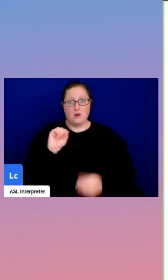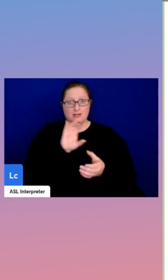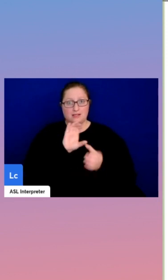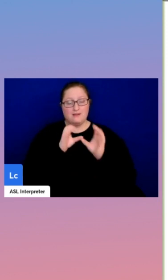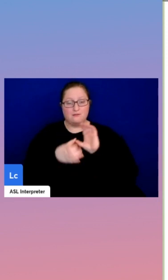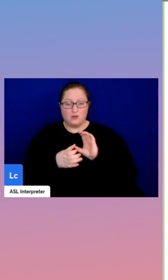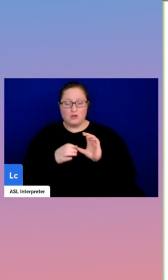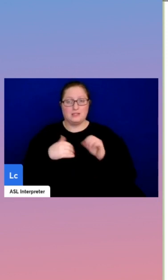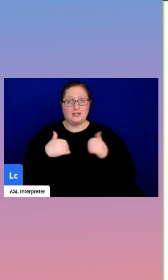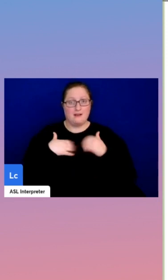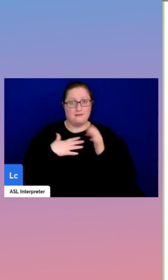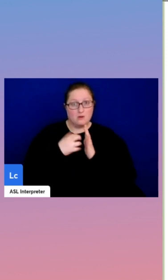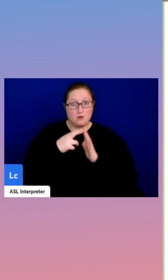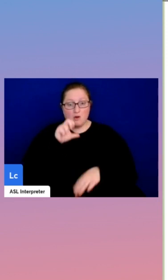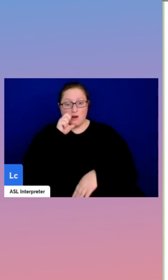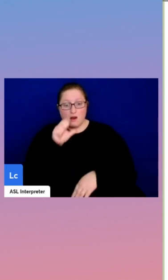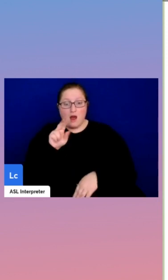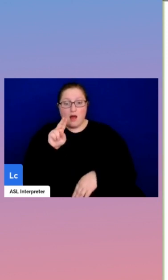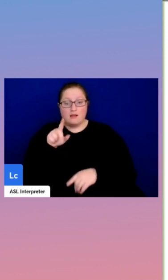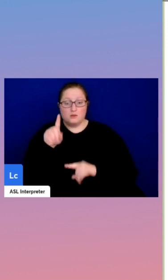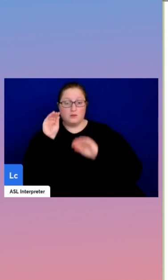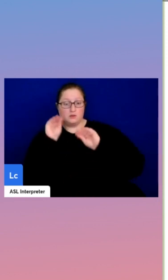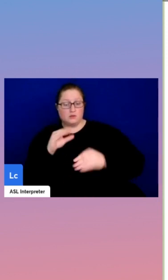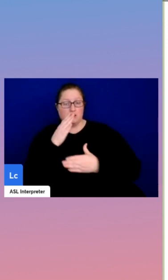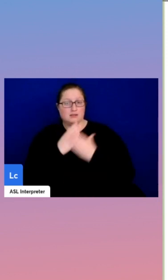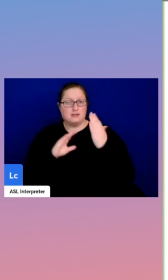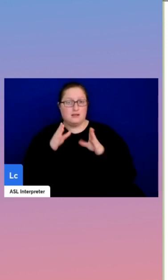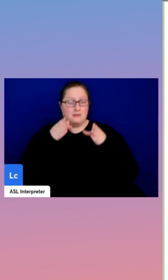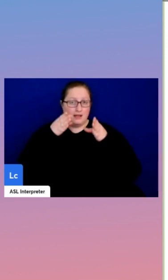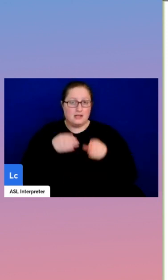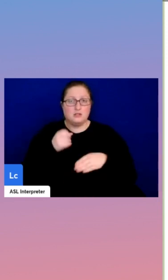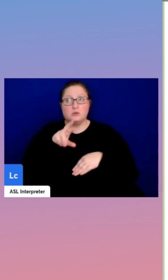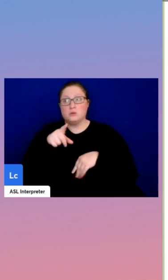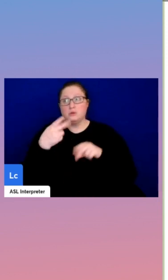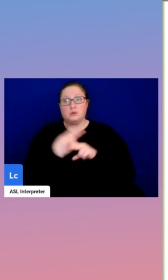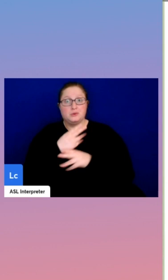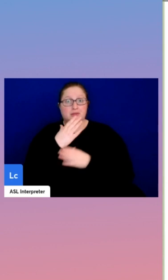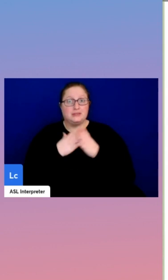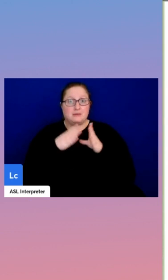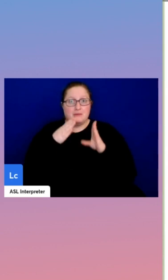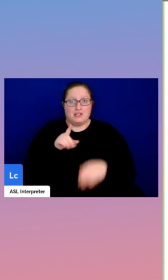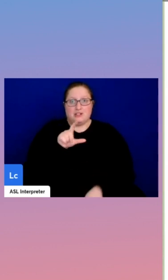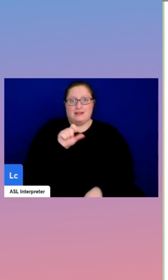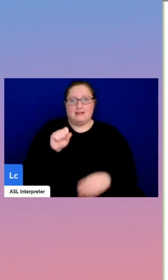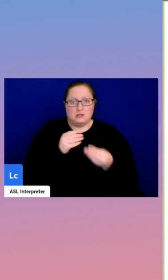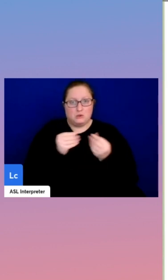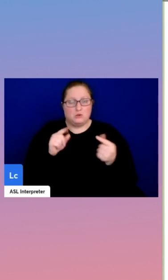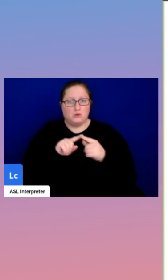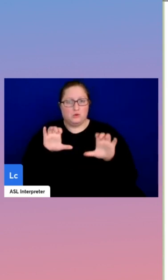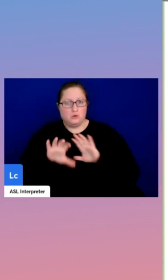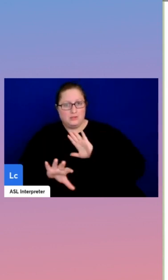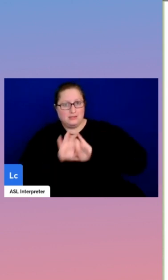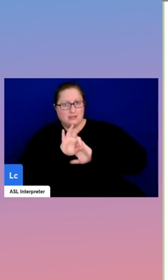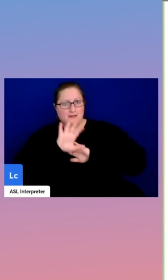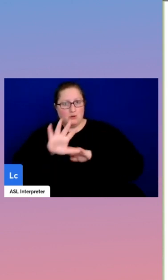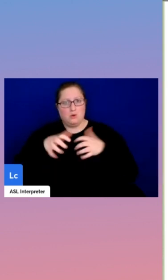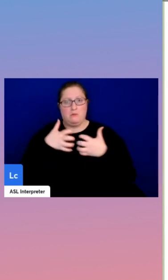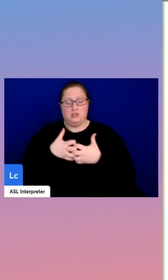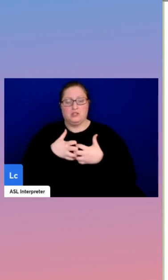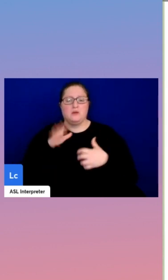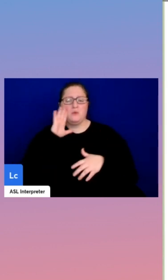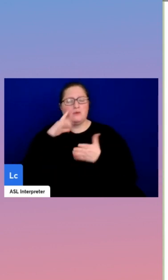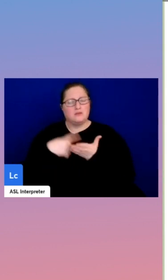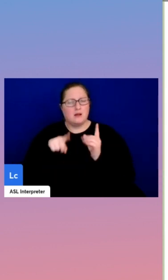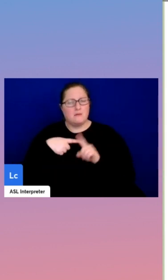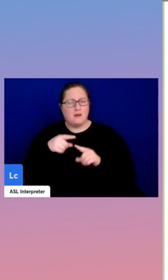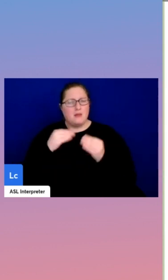or not, unless if you install some agents or if you use some agentless solutions to do discovery on your machines. And we will be talking about that a little